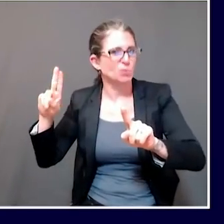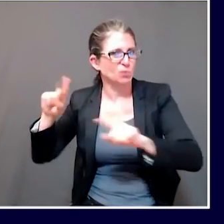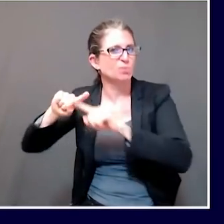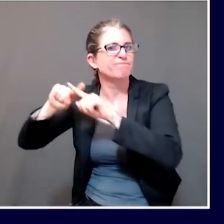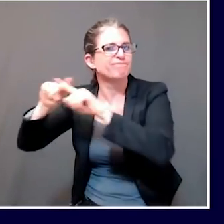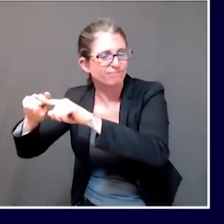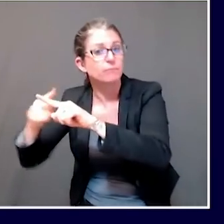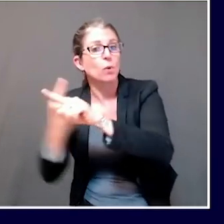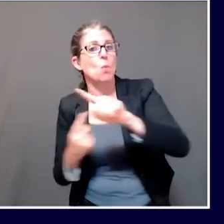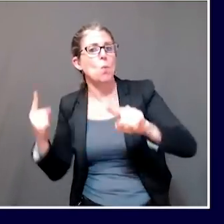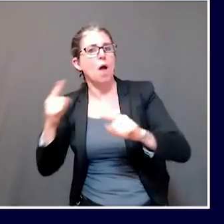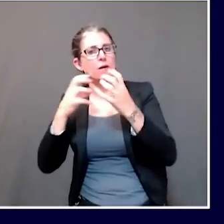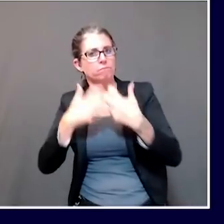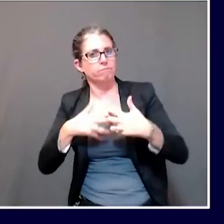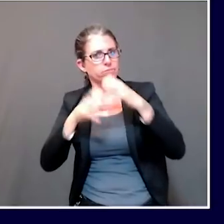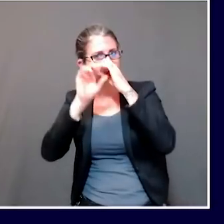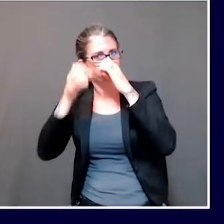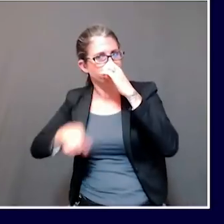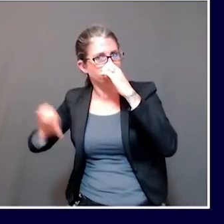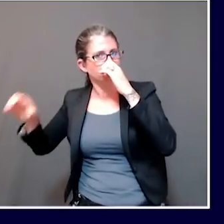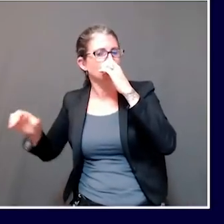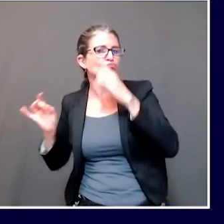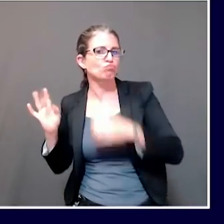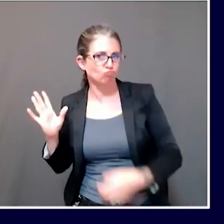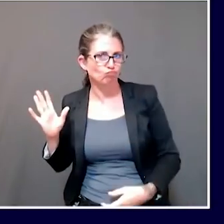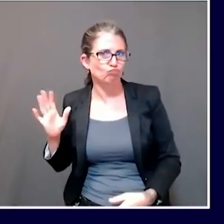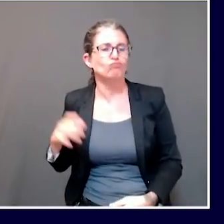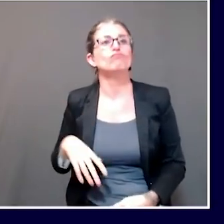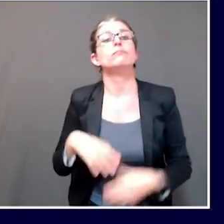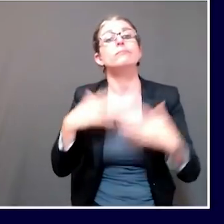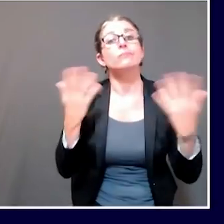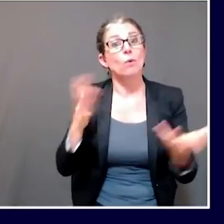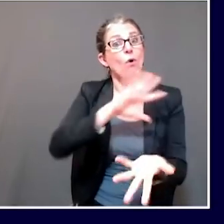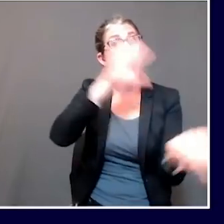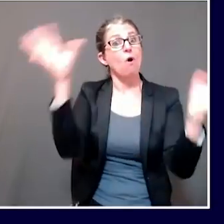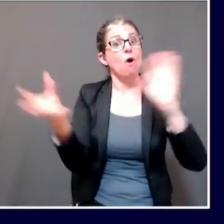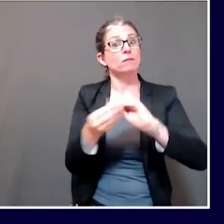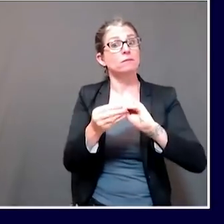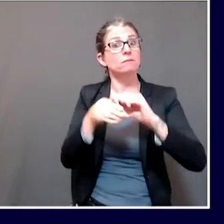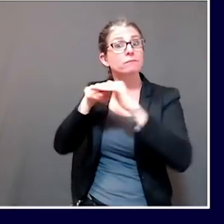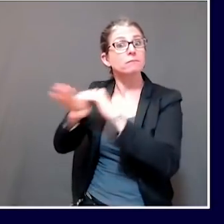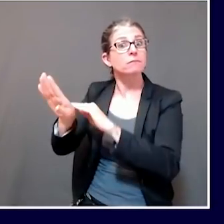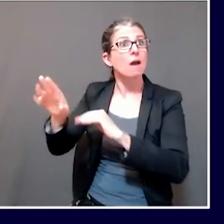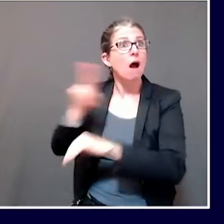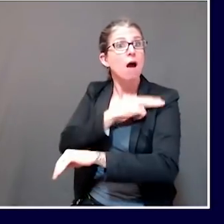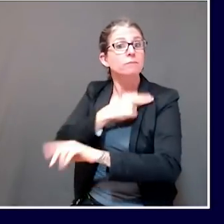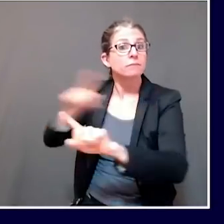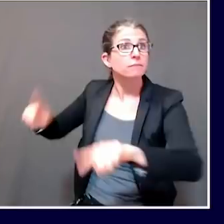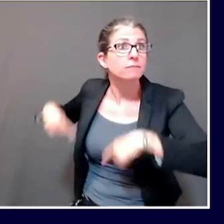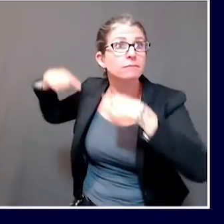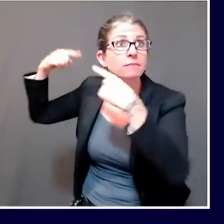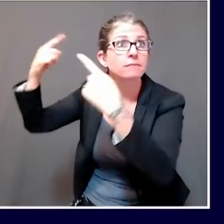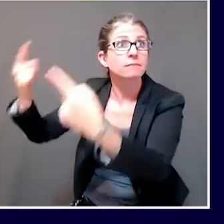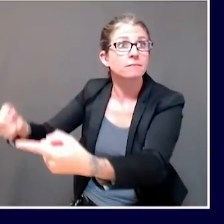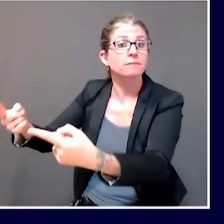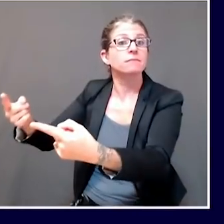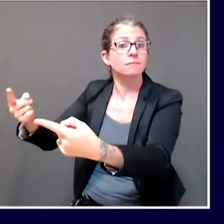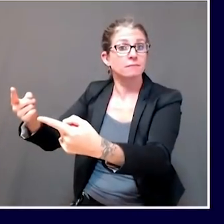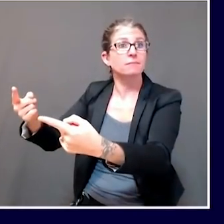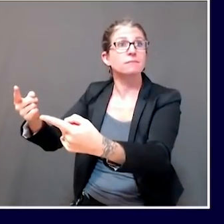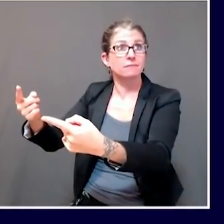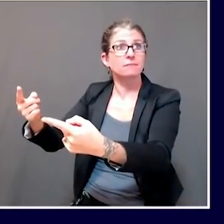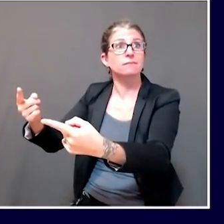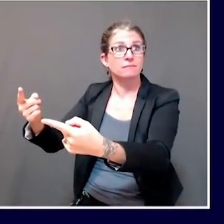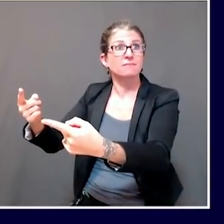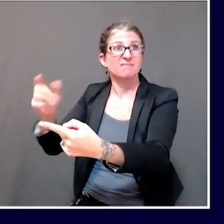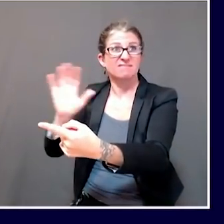whom is on a ventilator. That brings our total hospitalization rate right now in Maine to fewer than 1